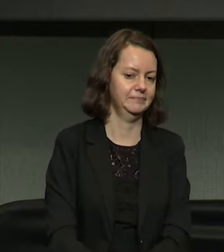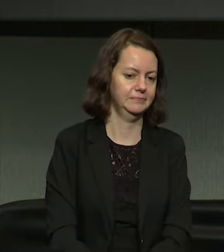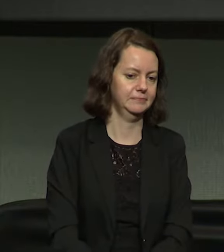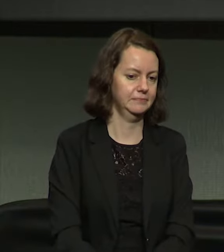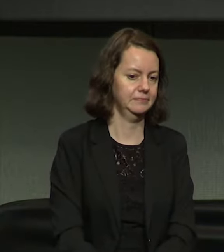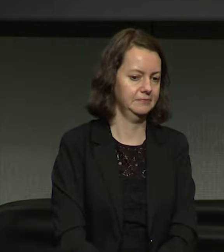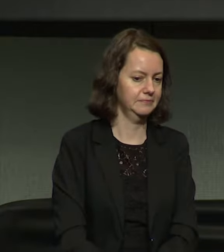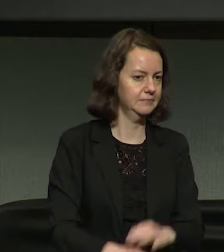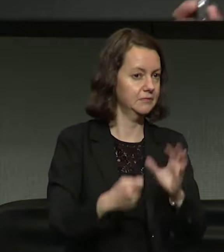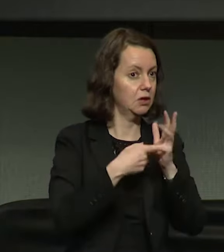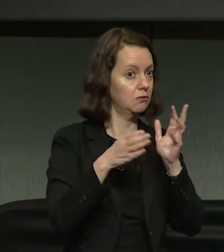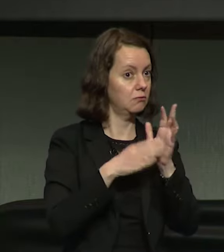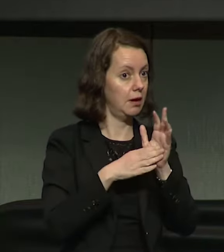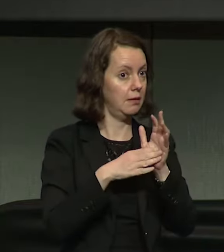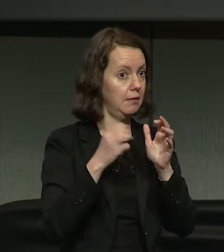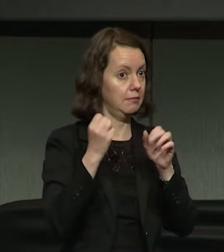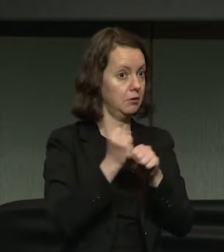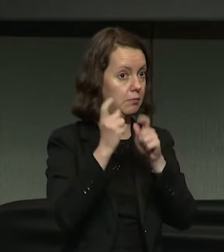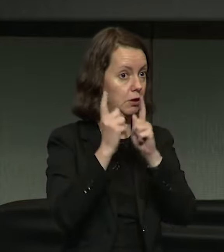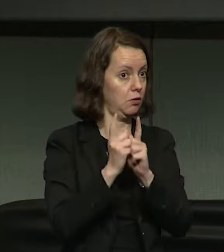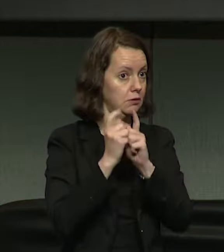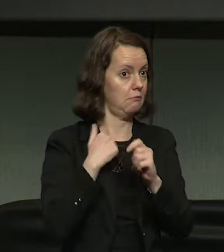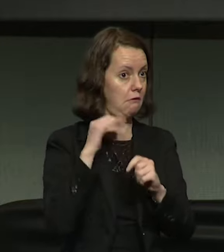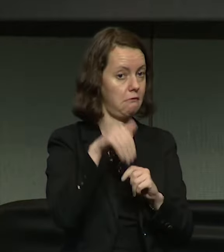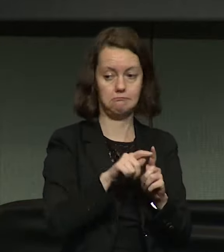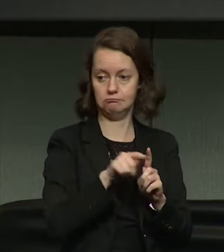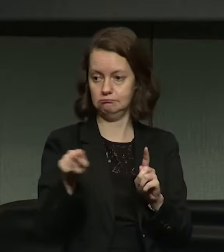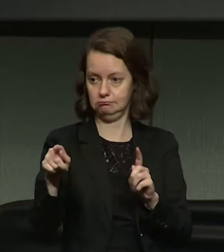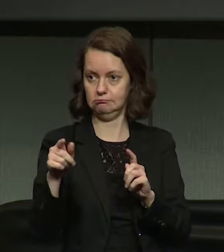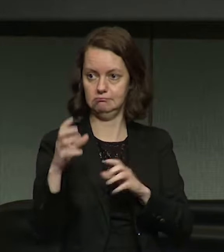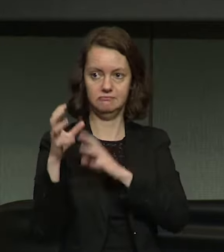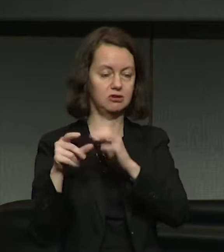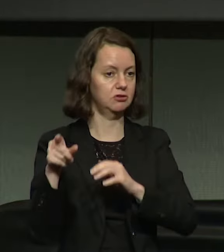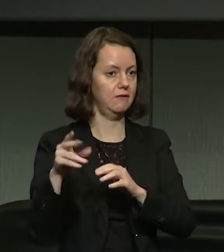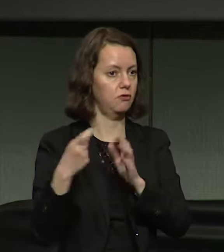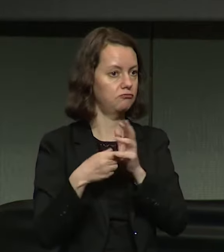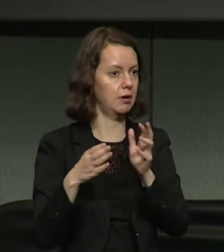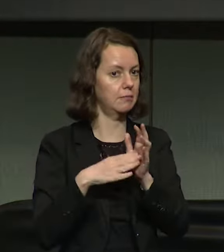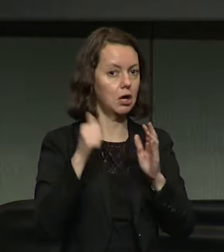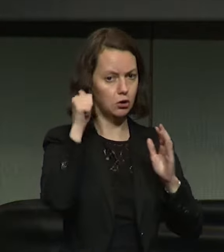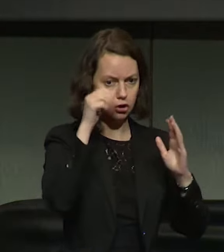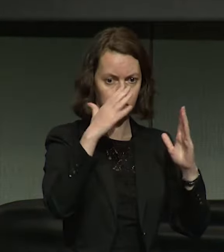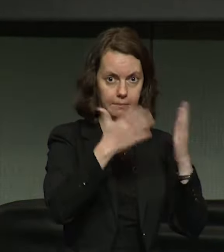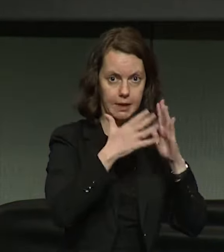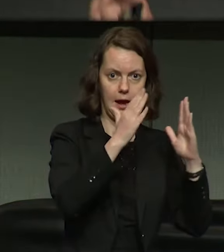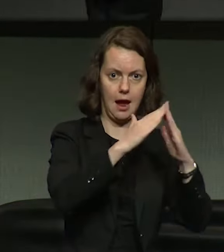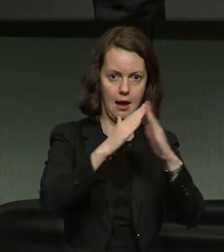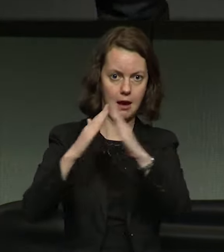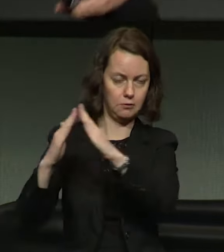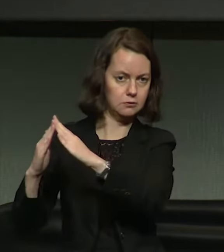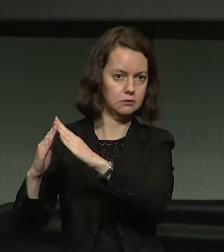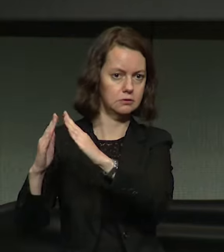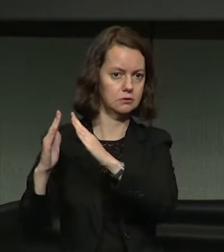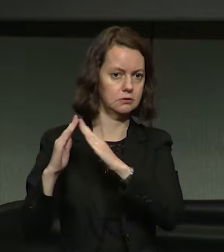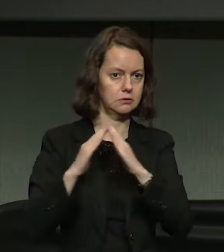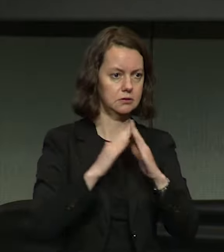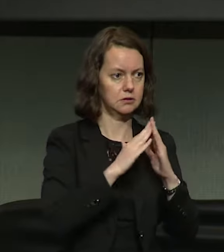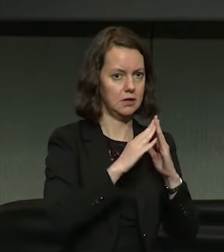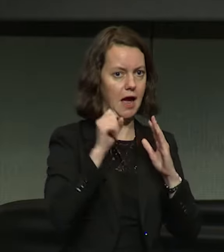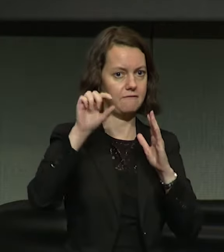And Bundaberg rum is made just up the road from my place as well. So for a lot of those houses in that area, there's a pipe that